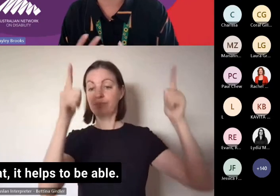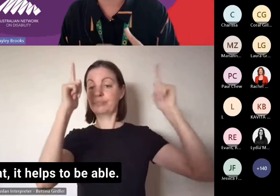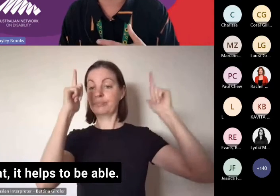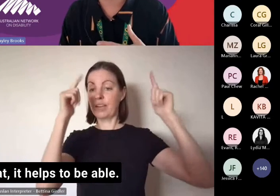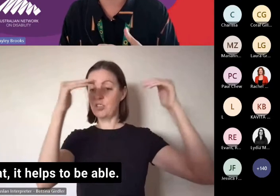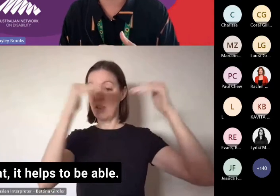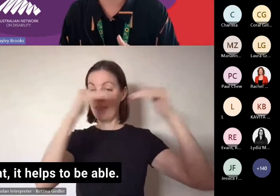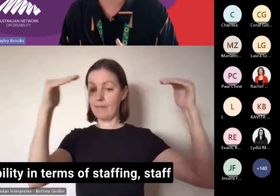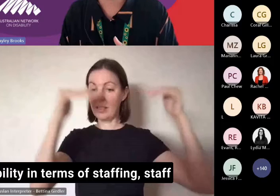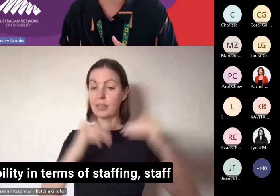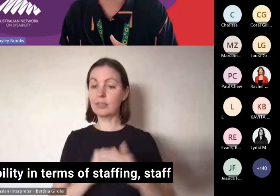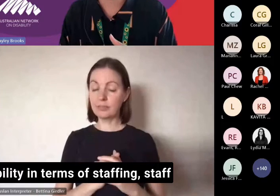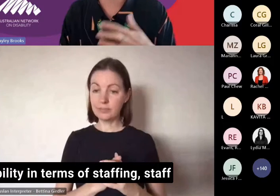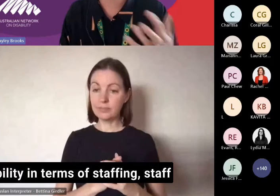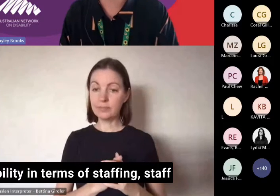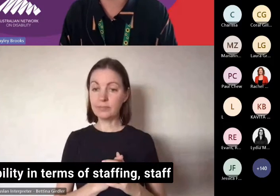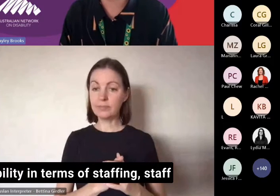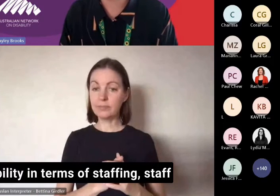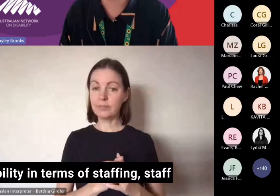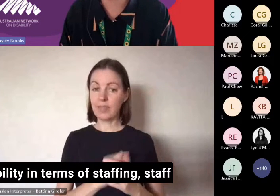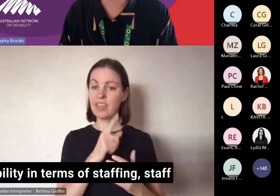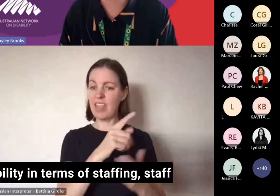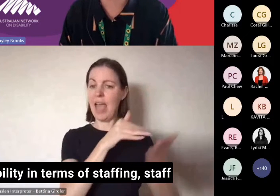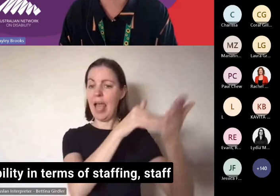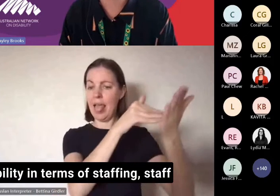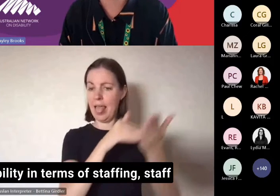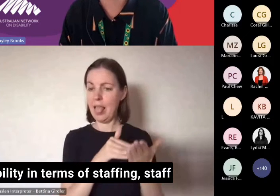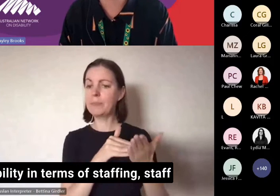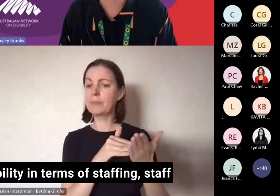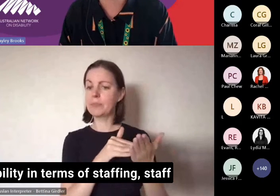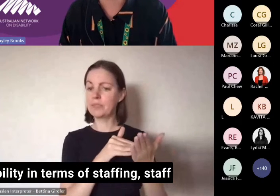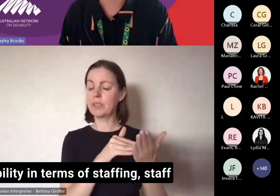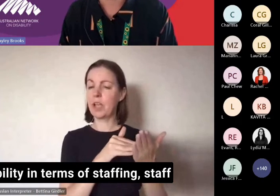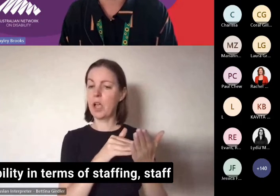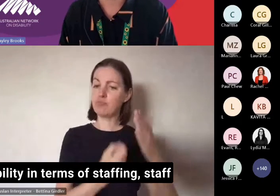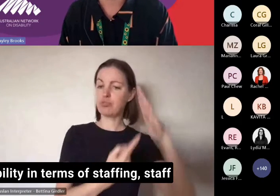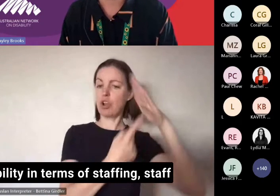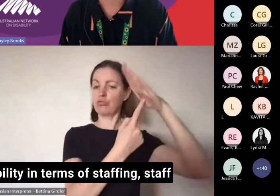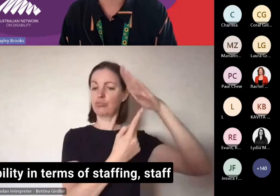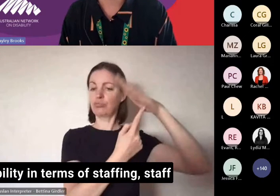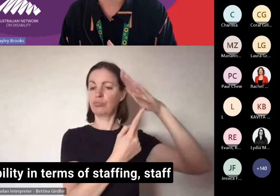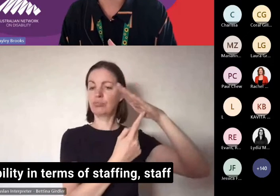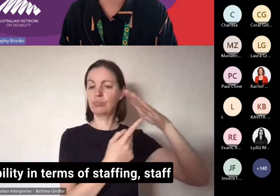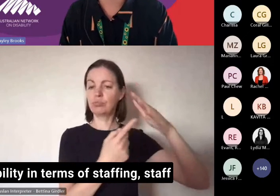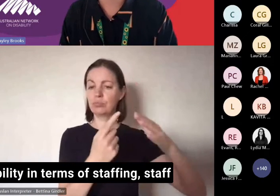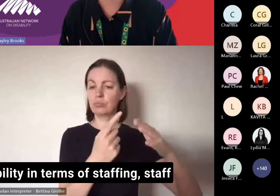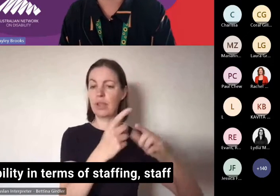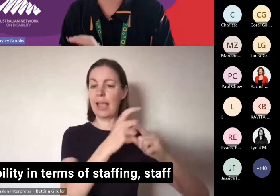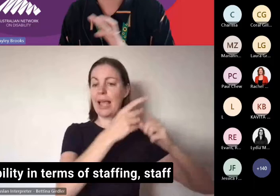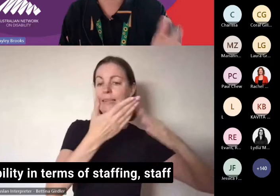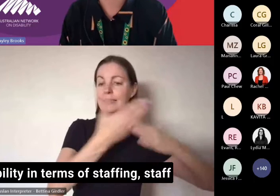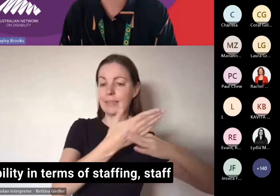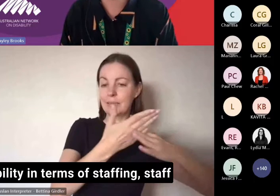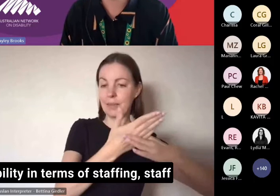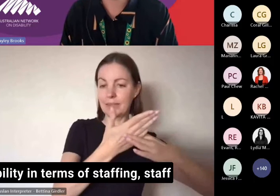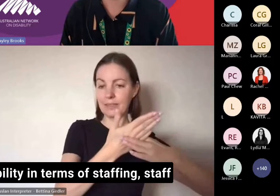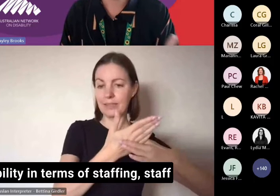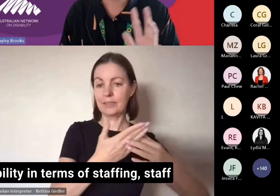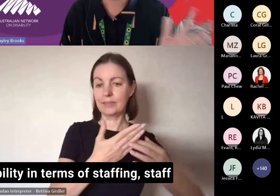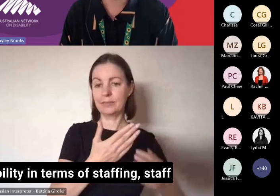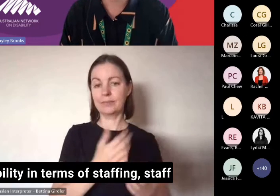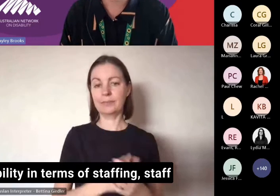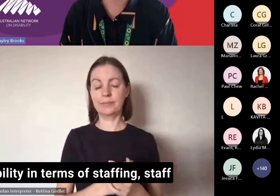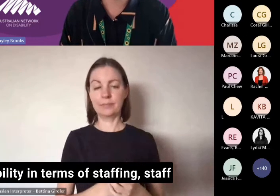it helps to be able to prioritise accessibility in terms of